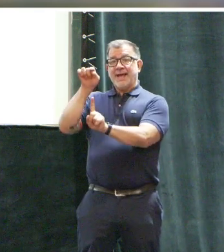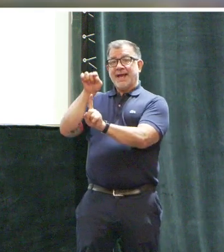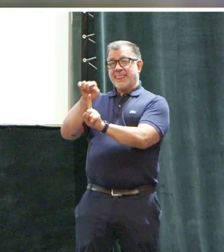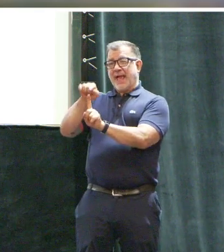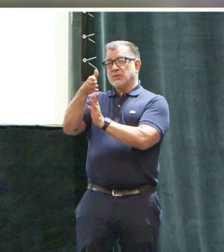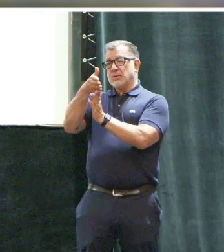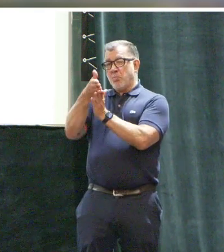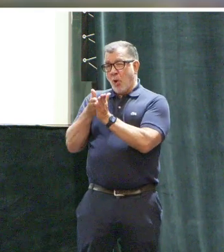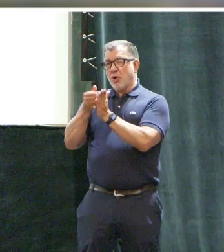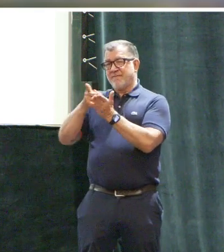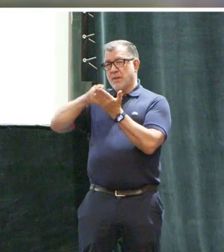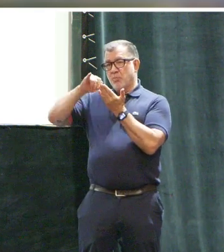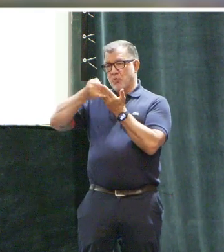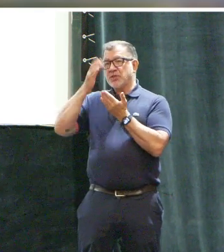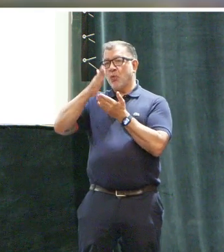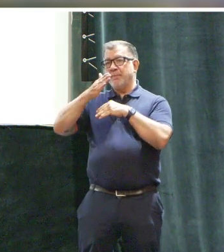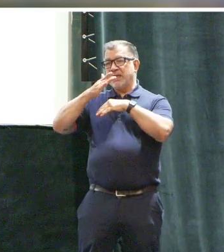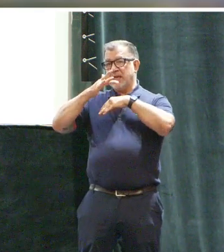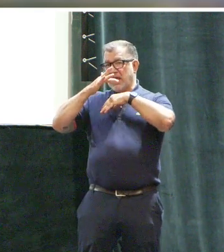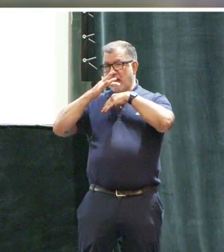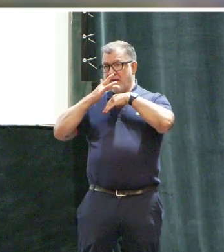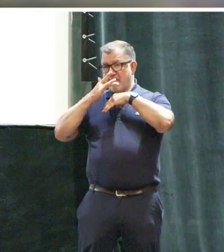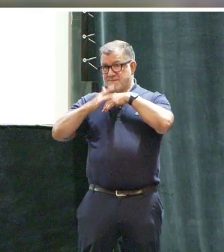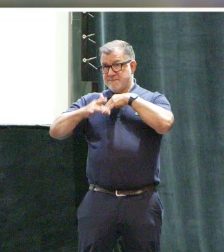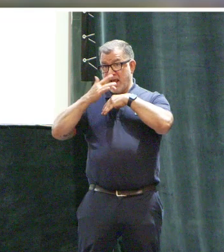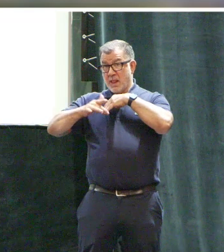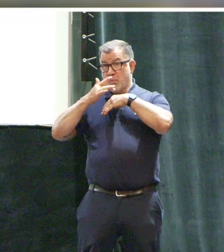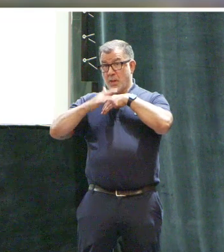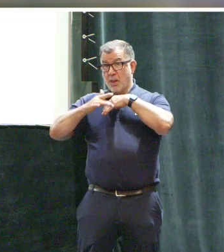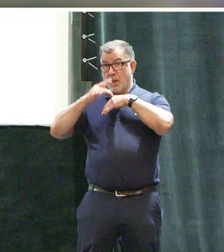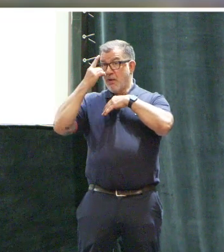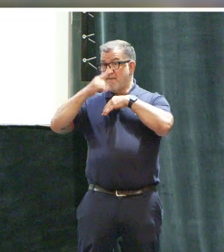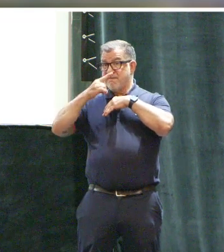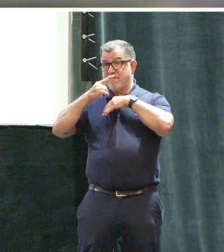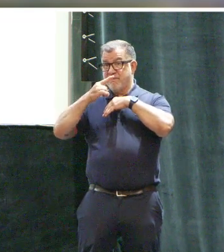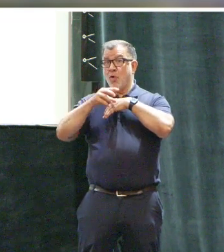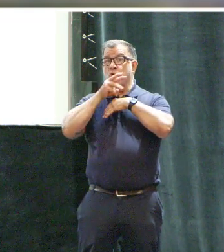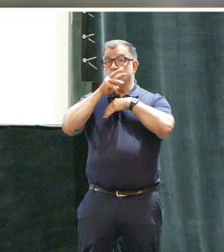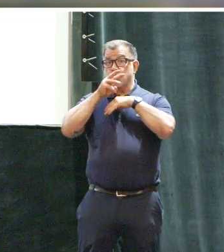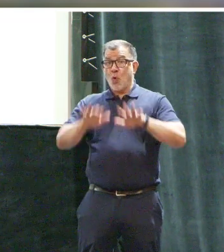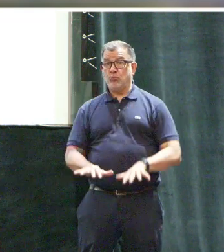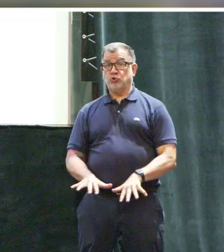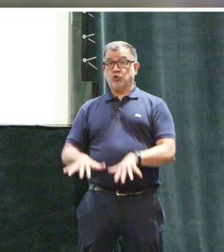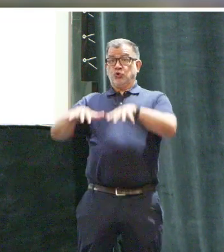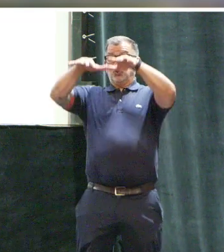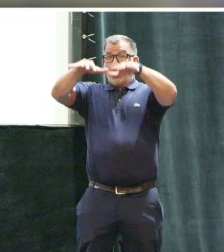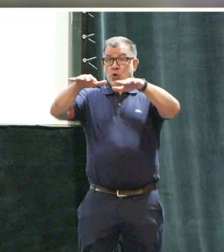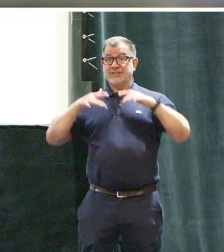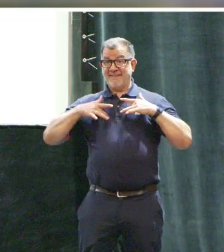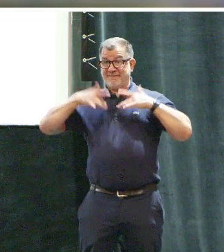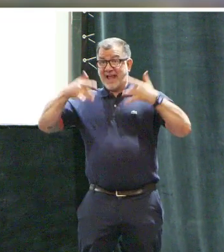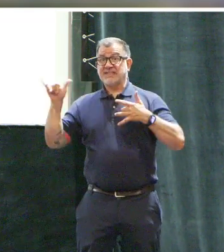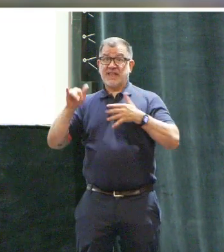of the project that will be available, can be available not only for storm surge events, major hurricanes